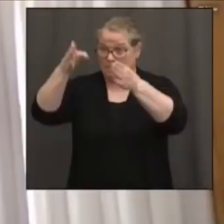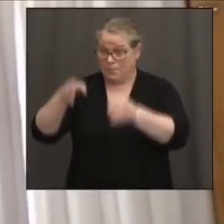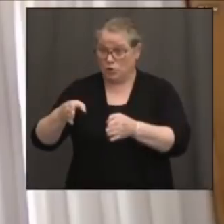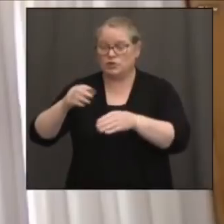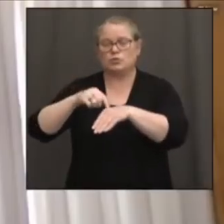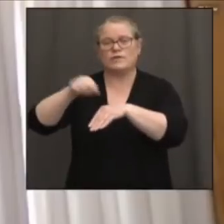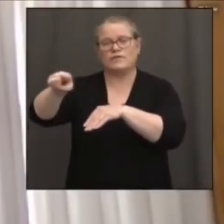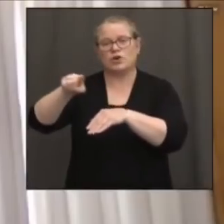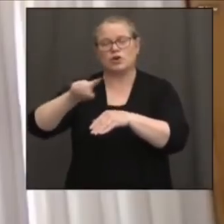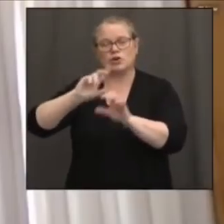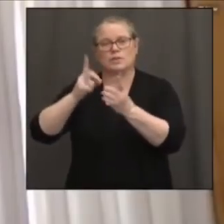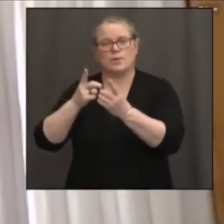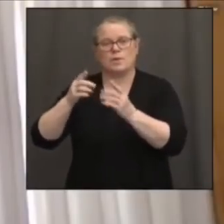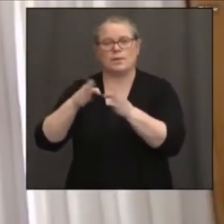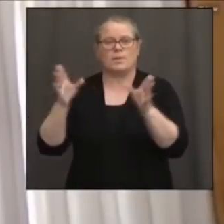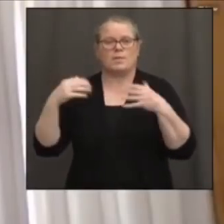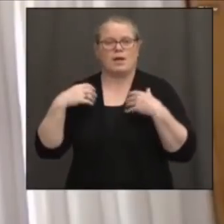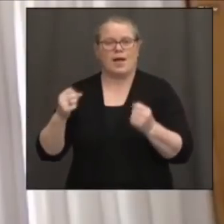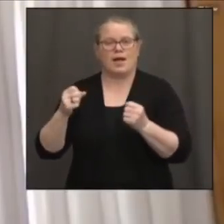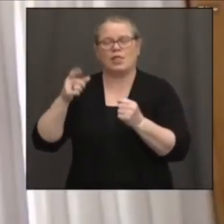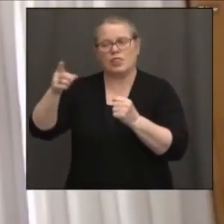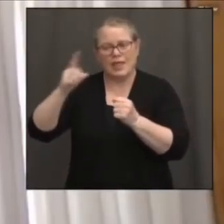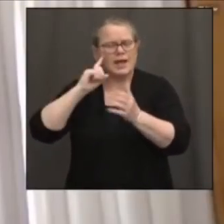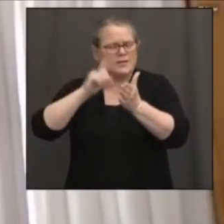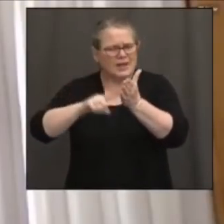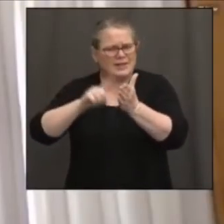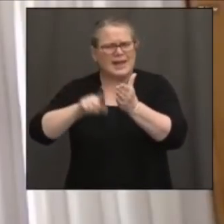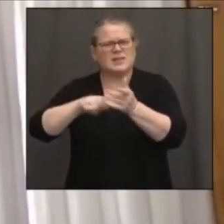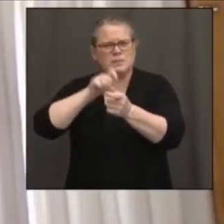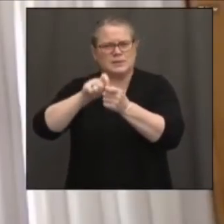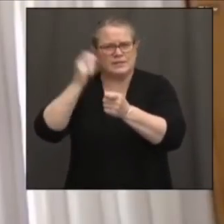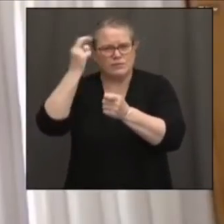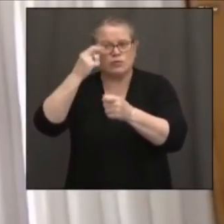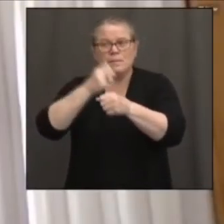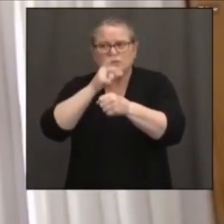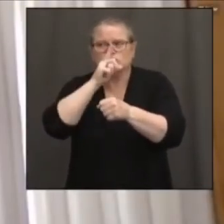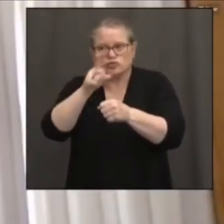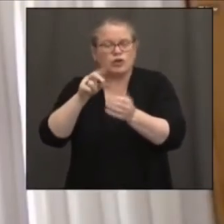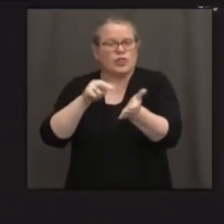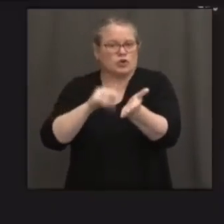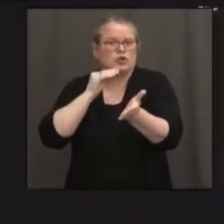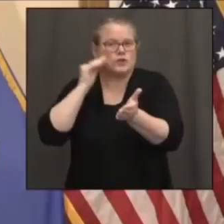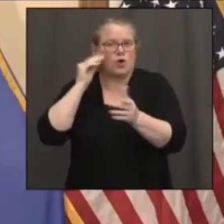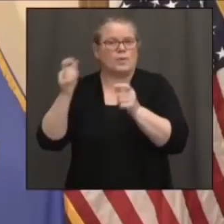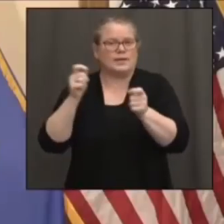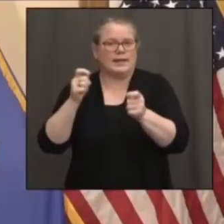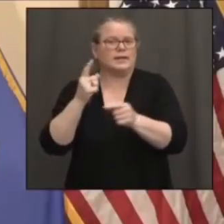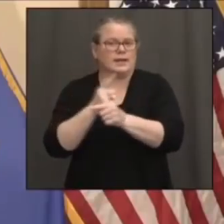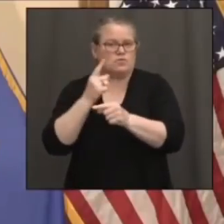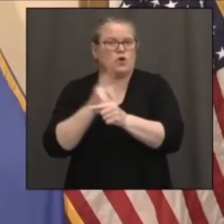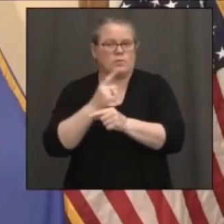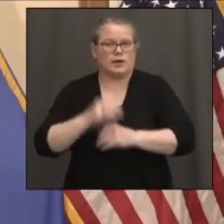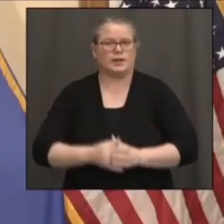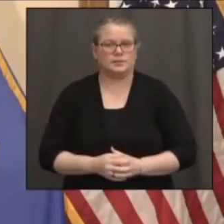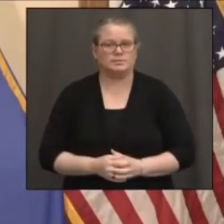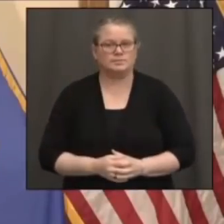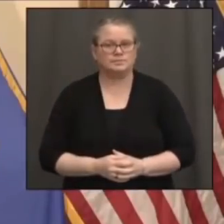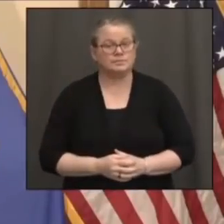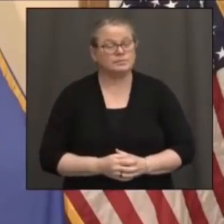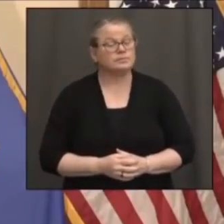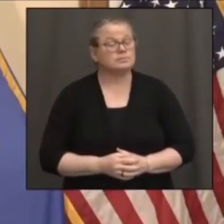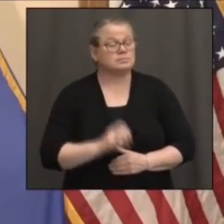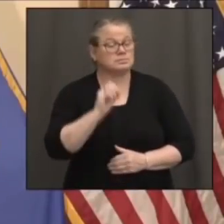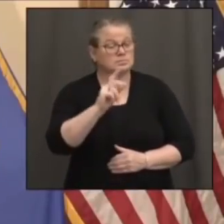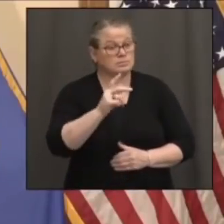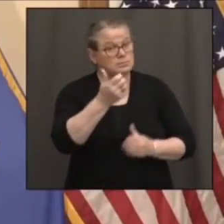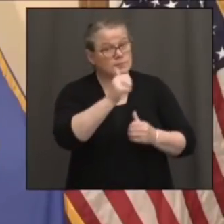specific circumstances and see if things are being handled appropriately. Okay. And can we get, is there any kind of update you can provide